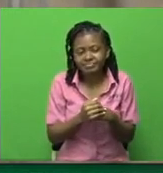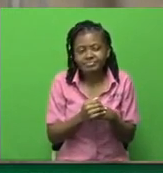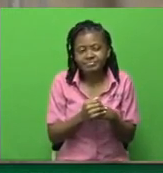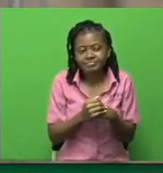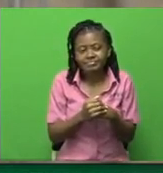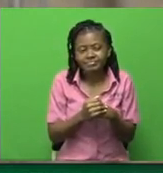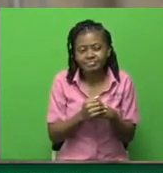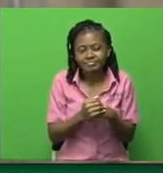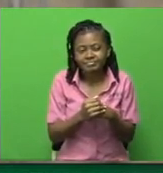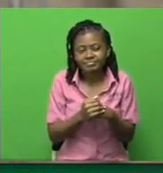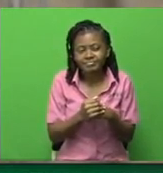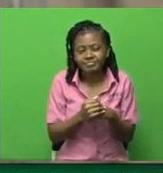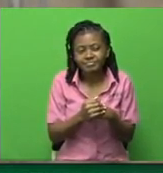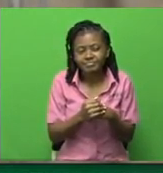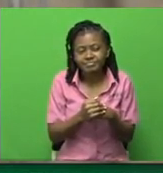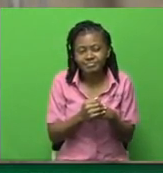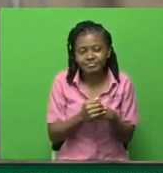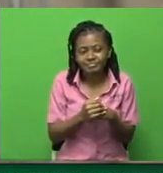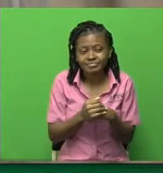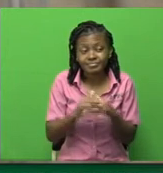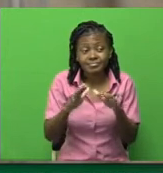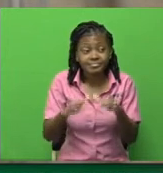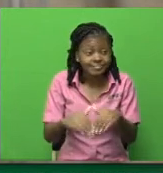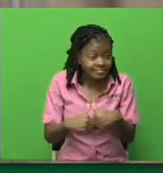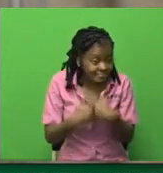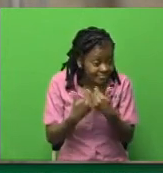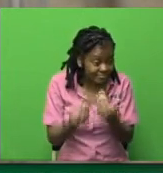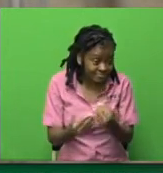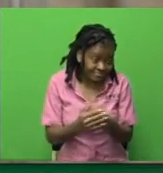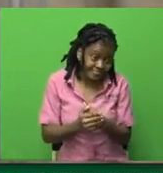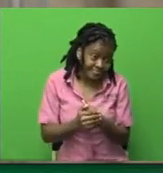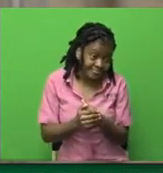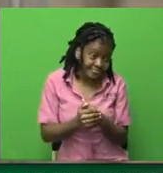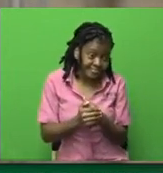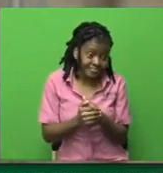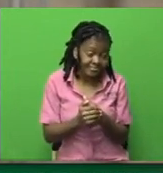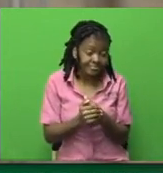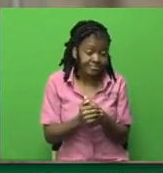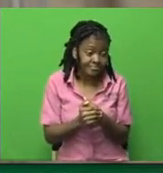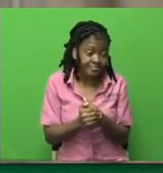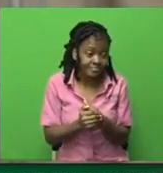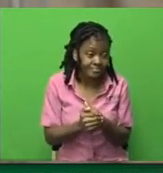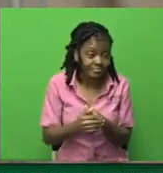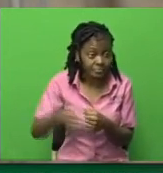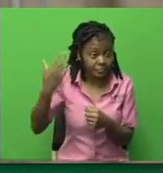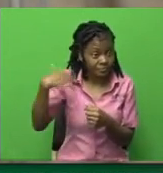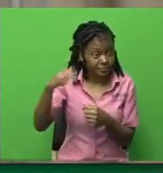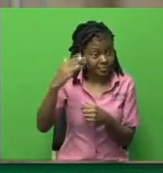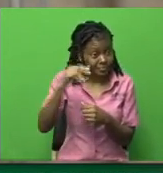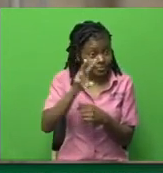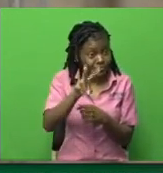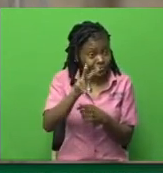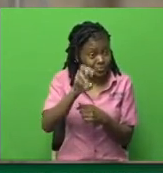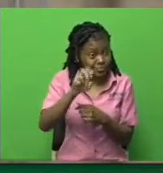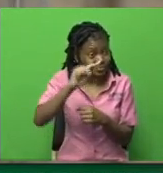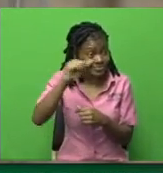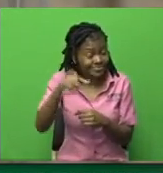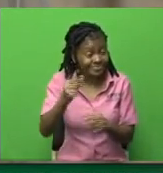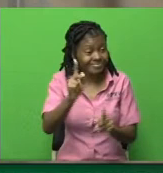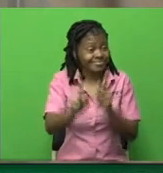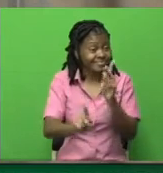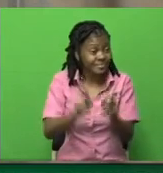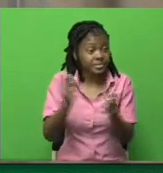Mr Deputy speaker how did they move for from over 200 000 persons in this country